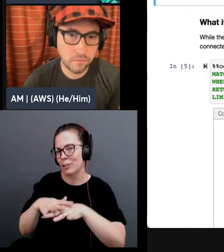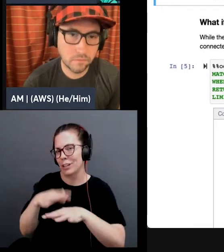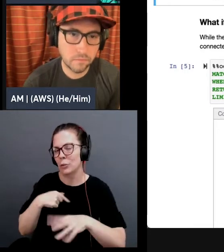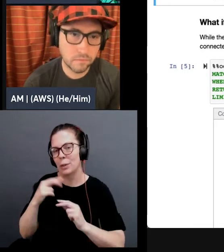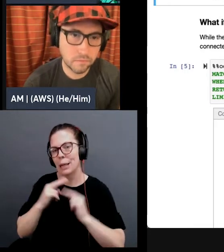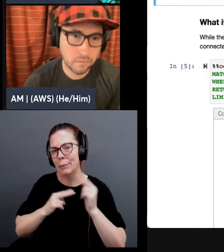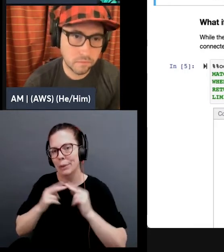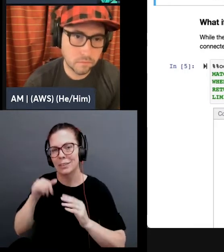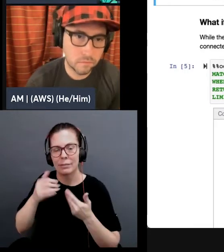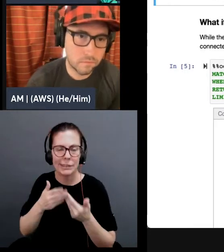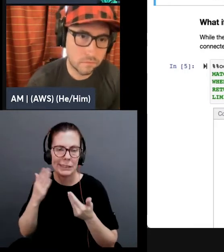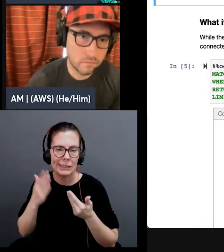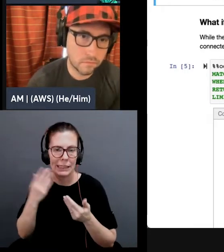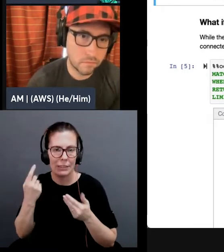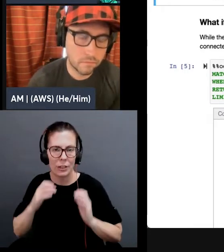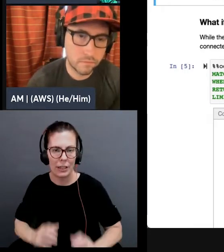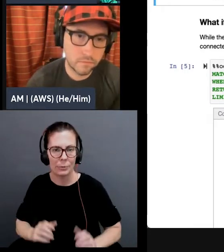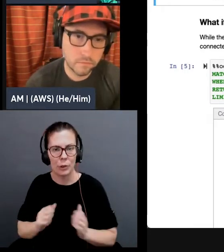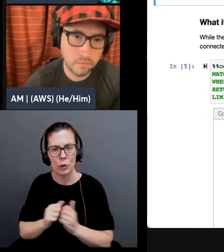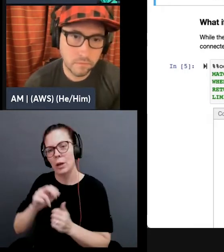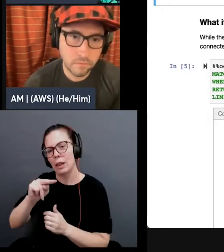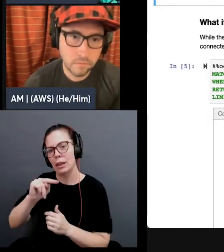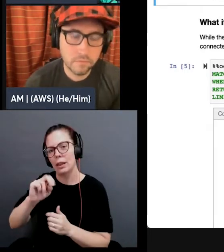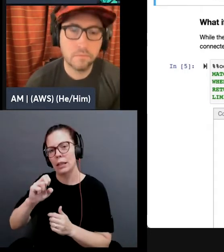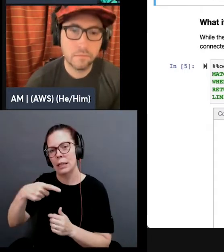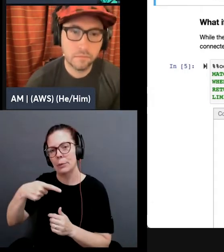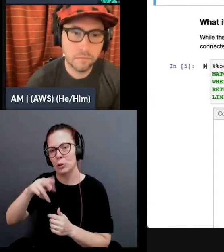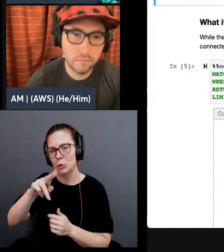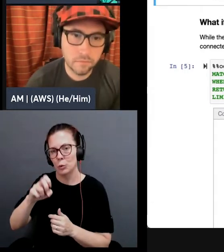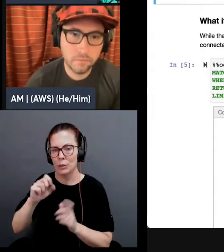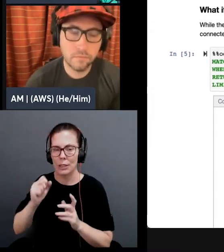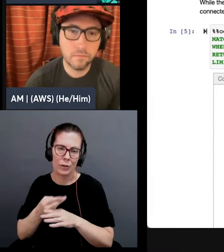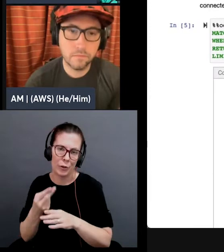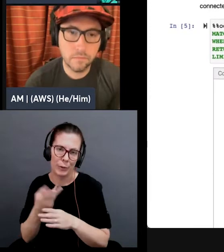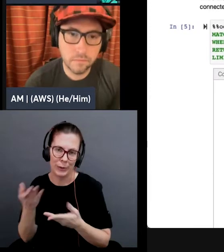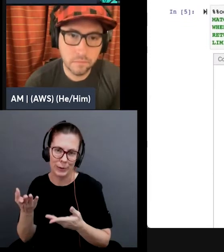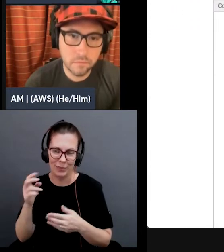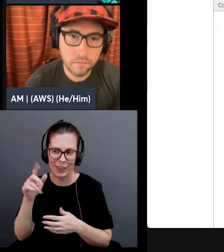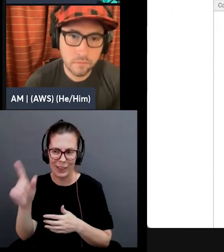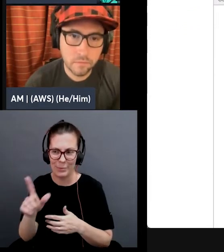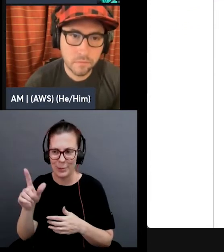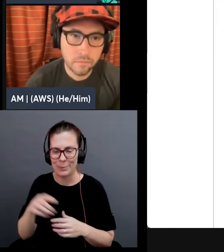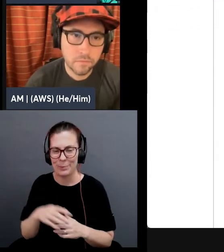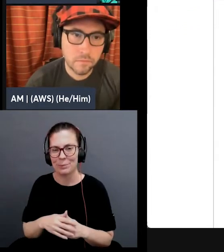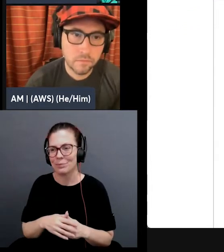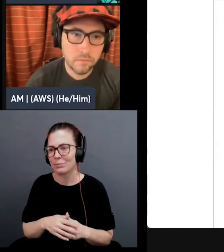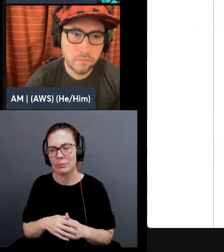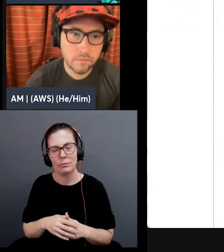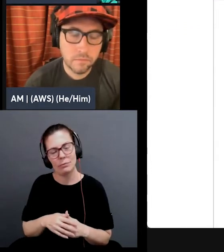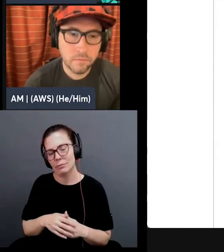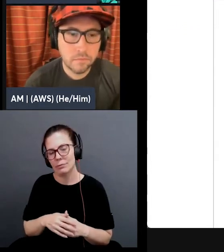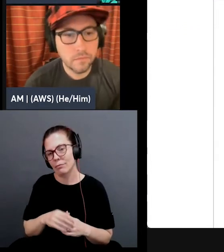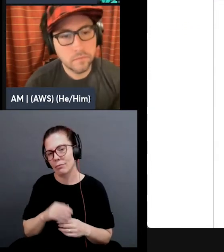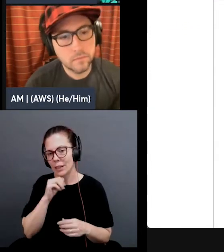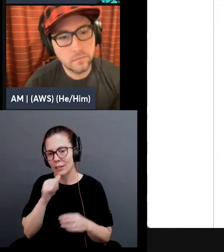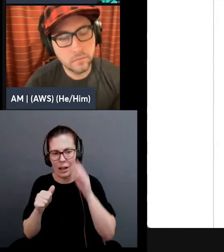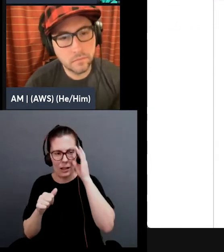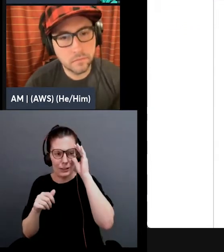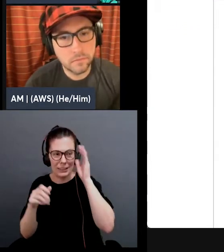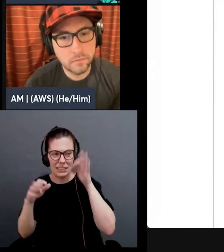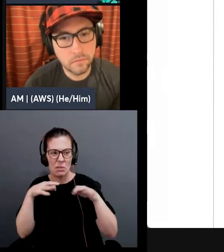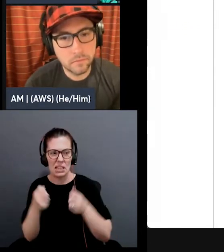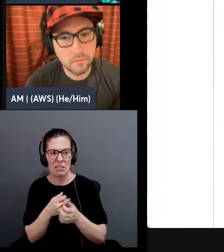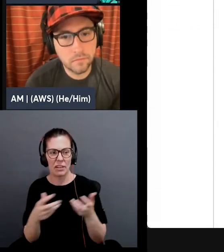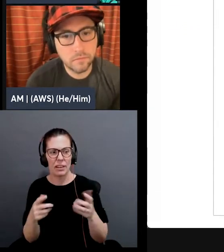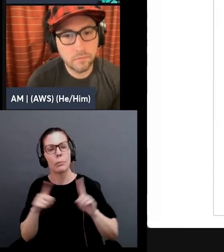easy for customers of Neptune to be able to use that. Not going to necessarily walk through all of these, but